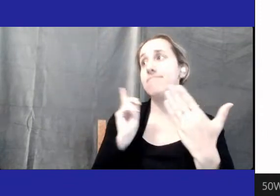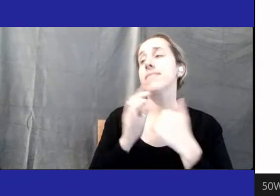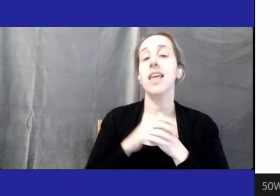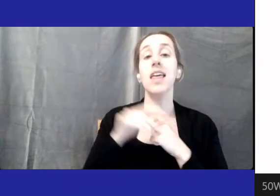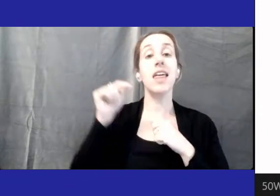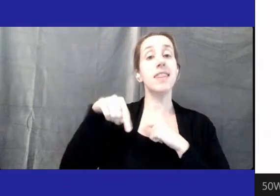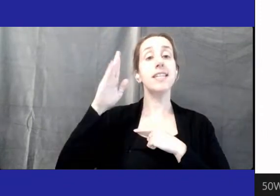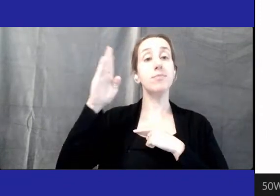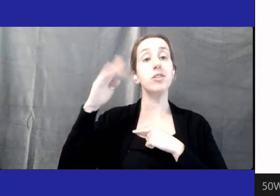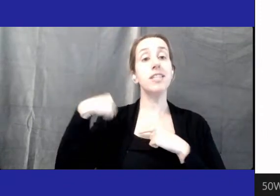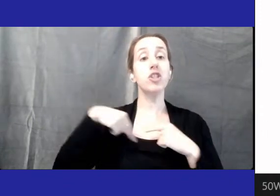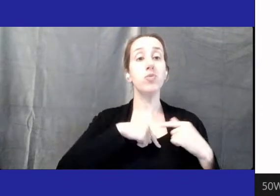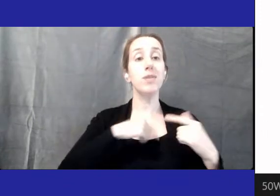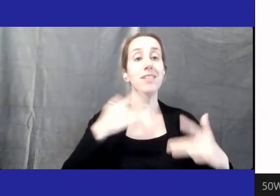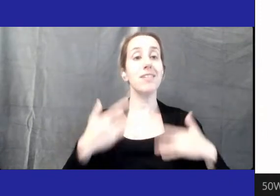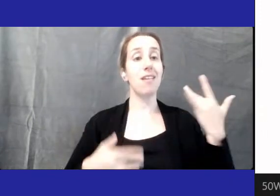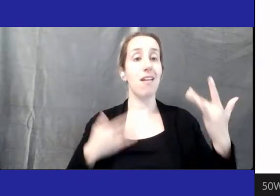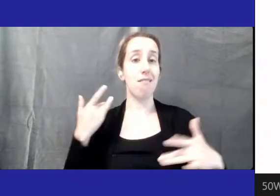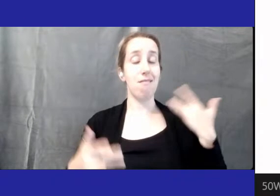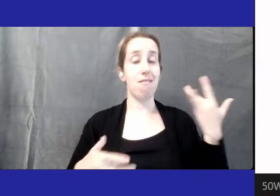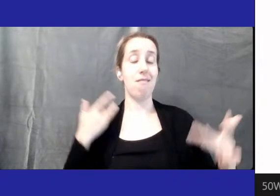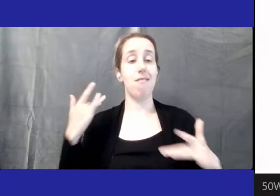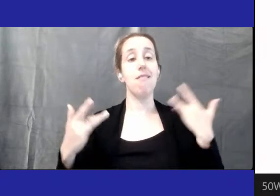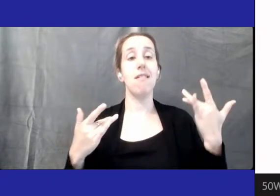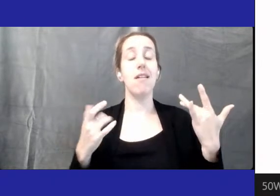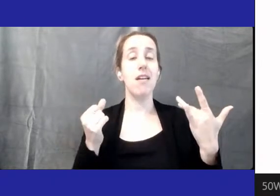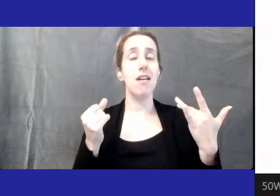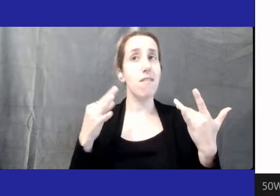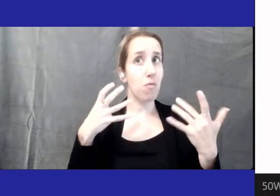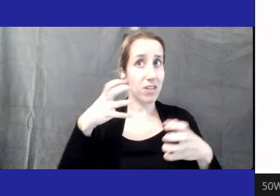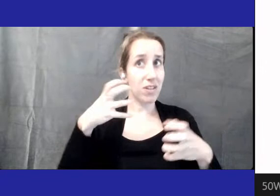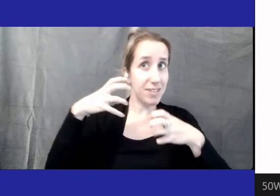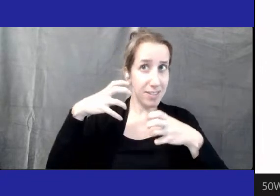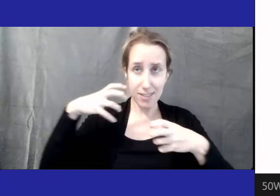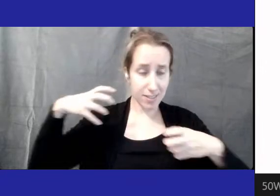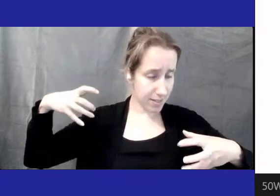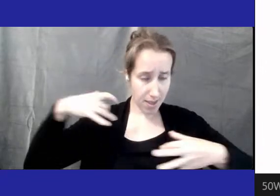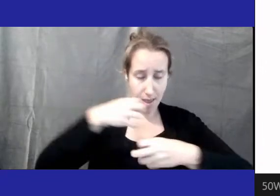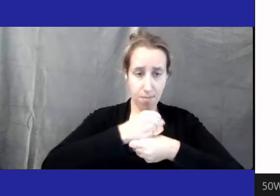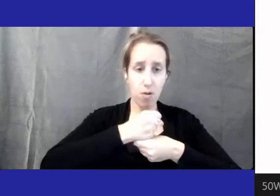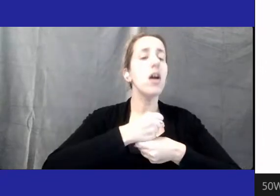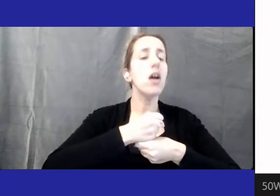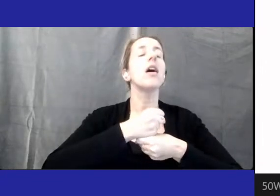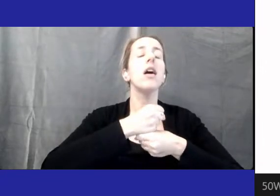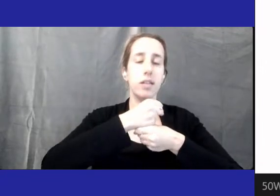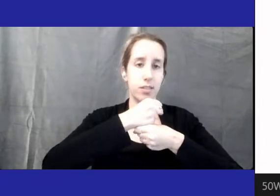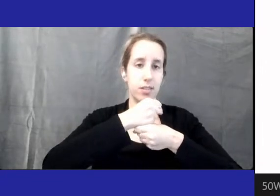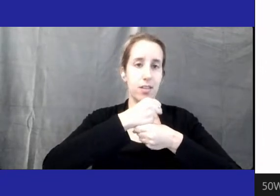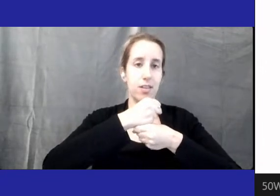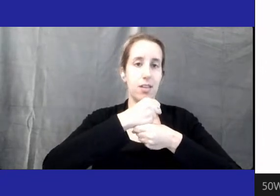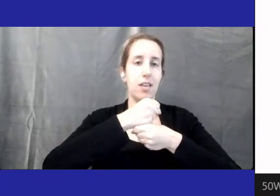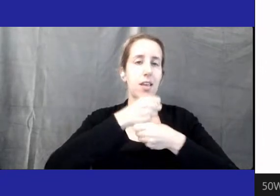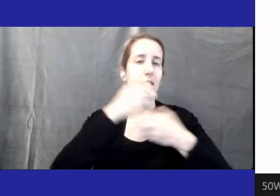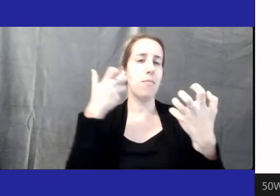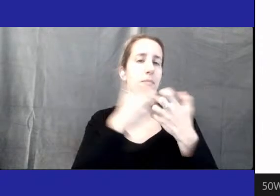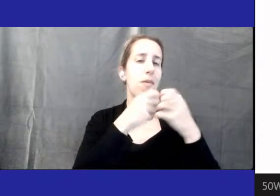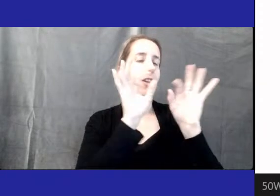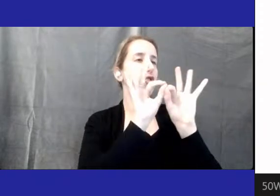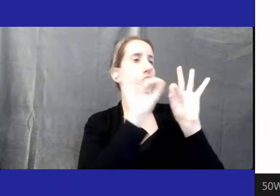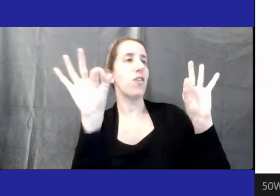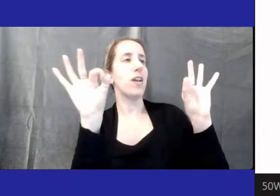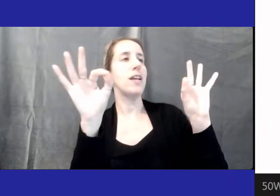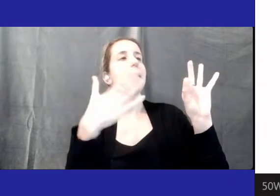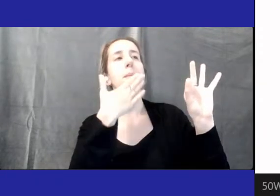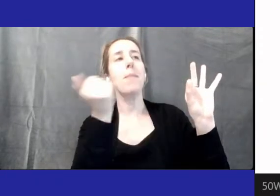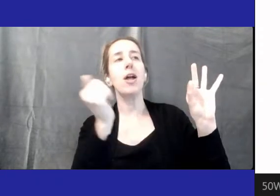excited about. If I was to summarize it in a nutshell, it falls in line with the phrase, it's better to stay ready than to